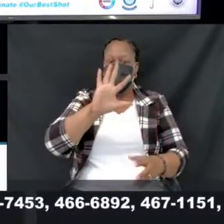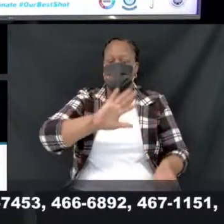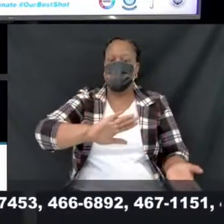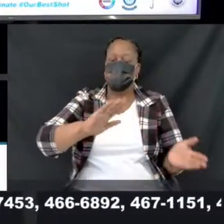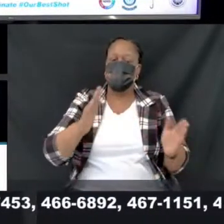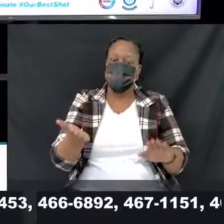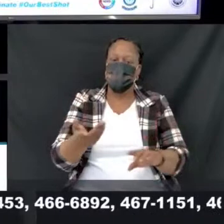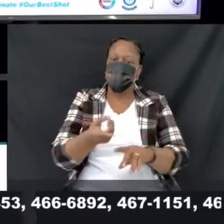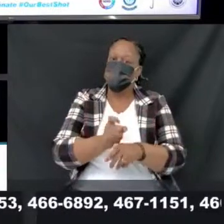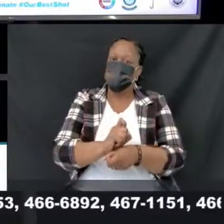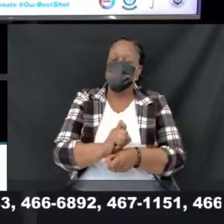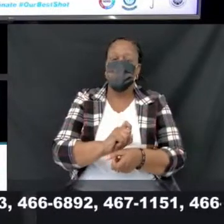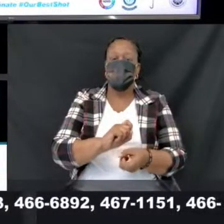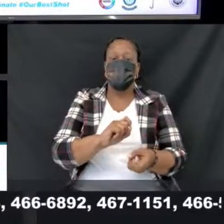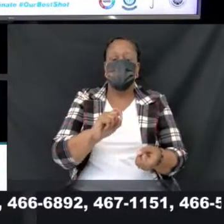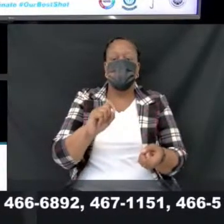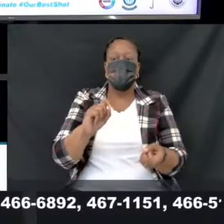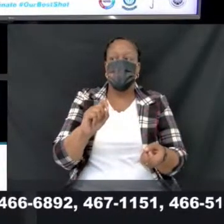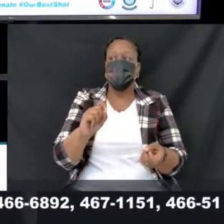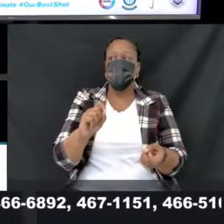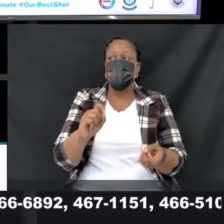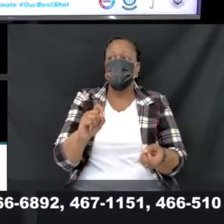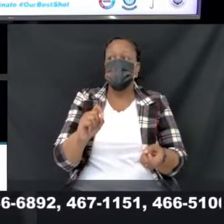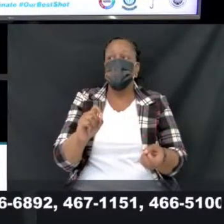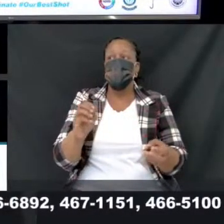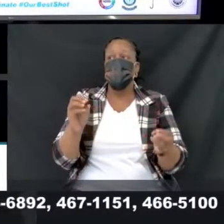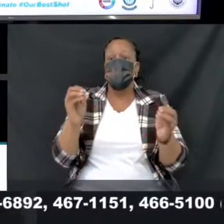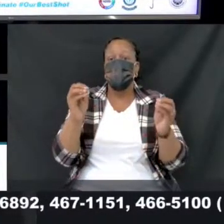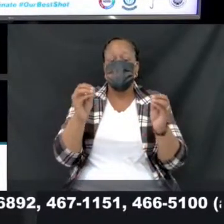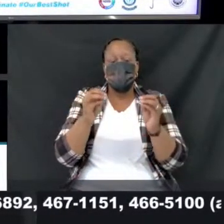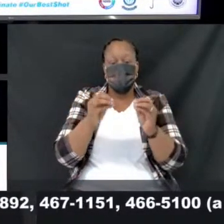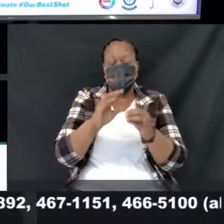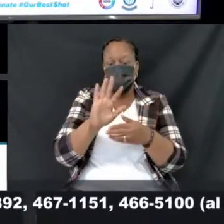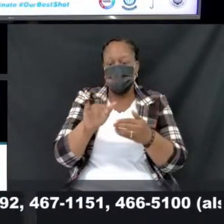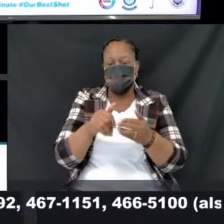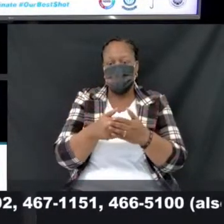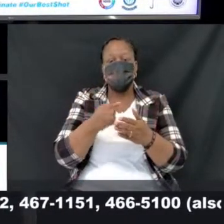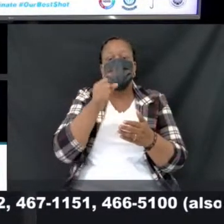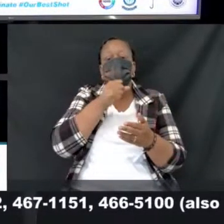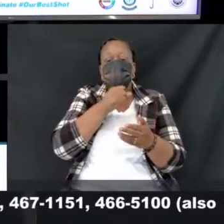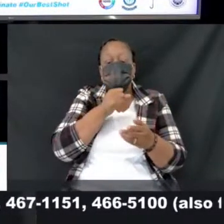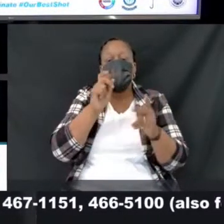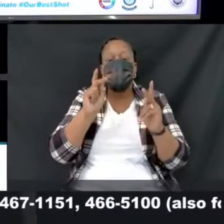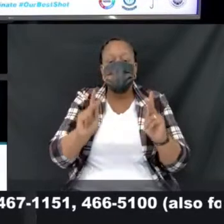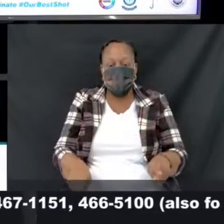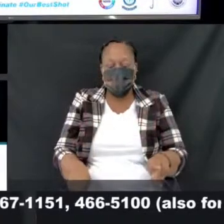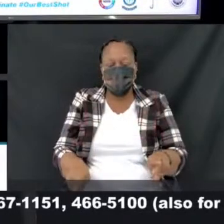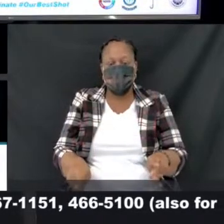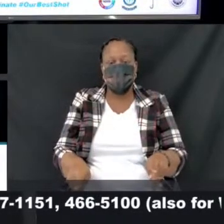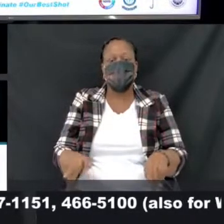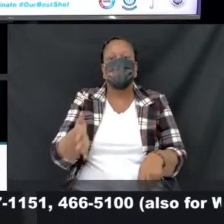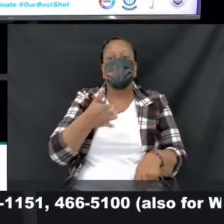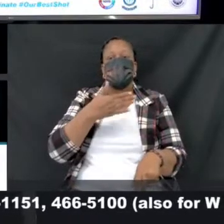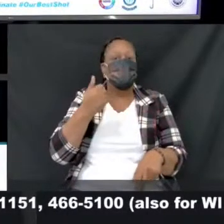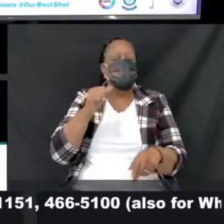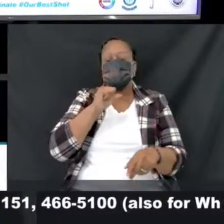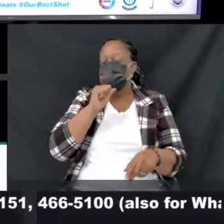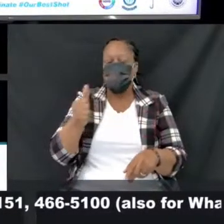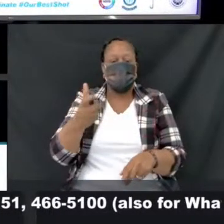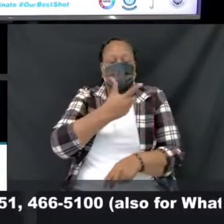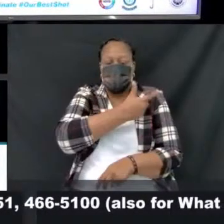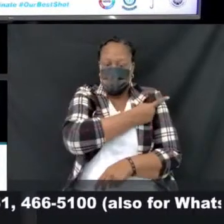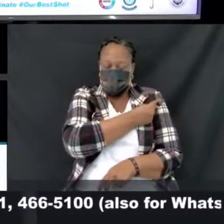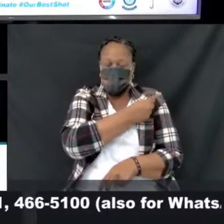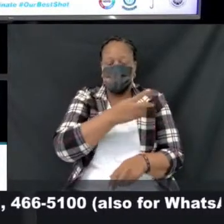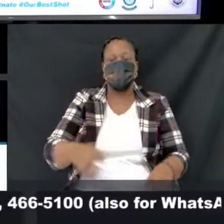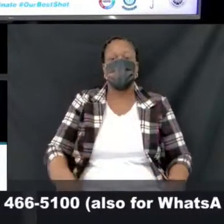from COVID, most elderly, all unvaccinated, with pre-existing conditions. This